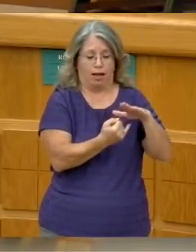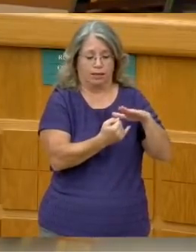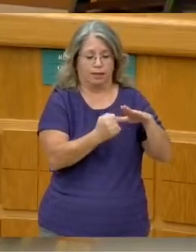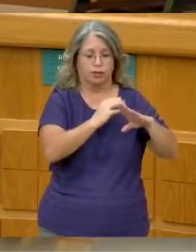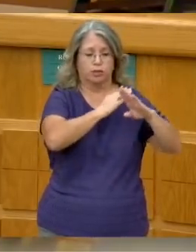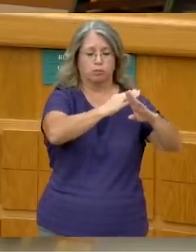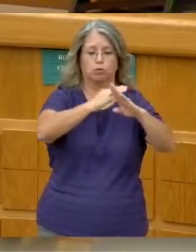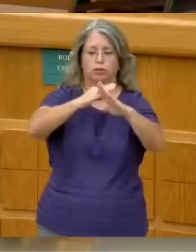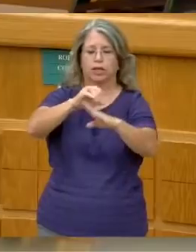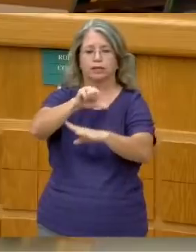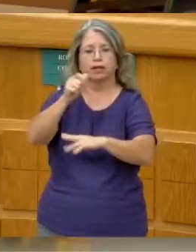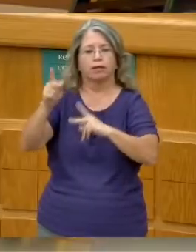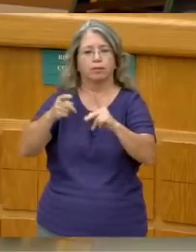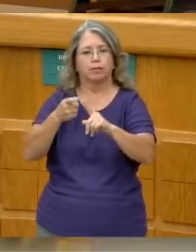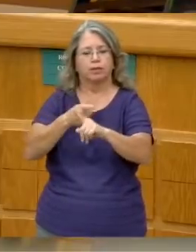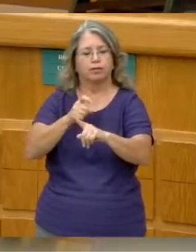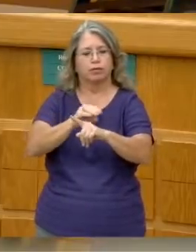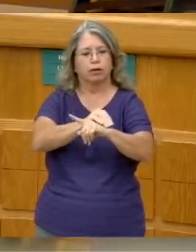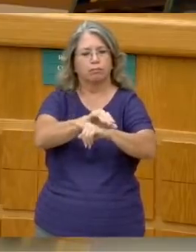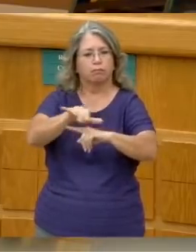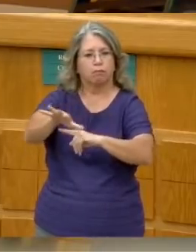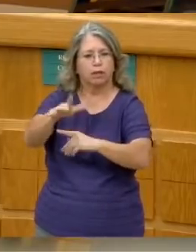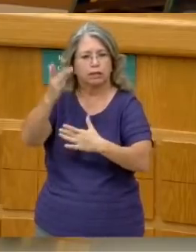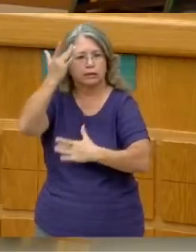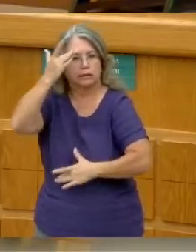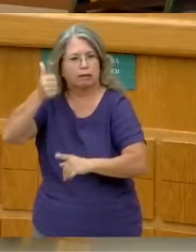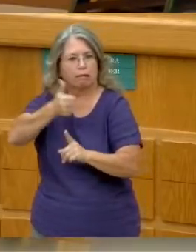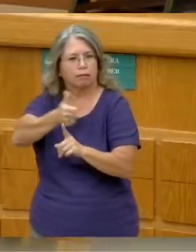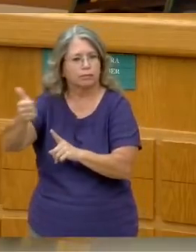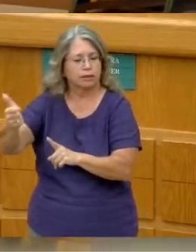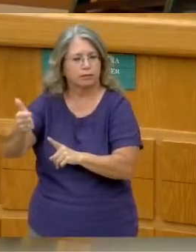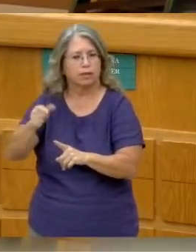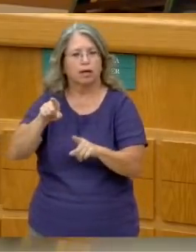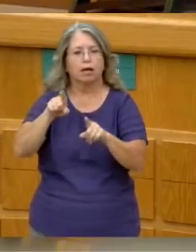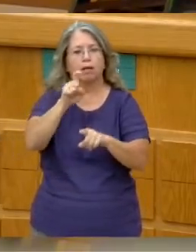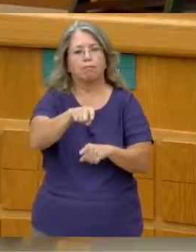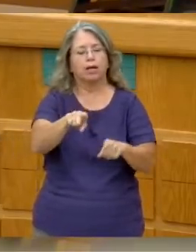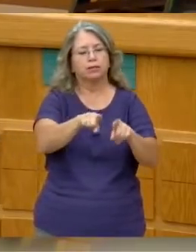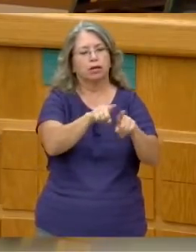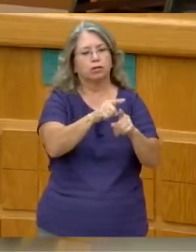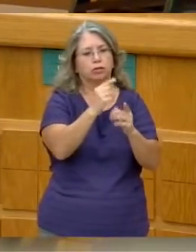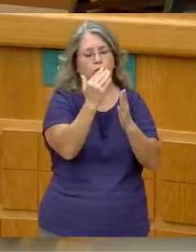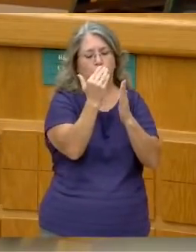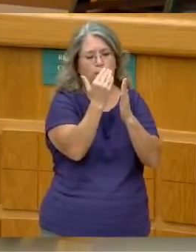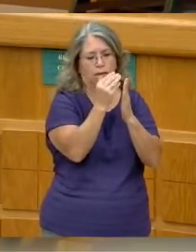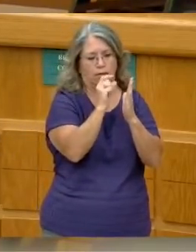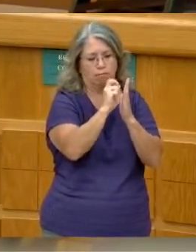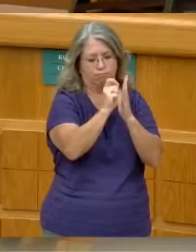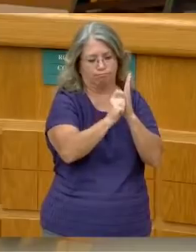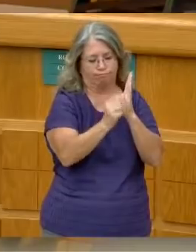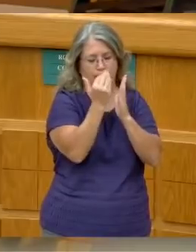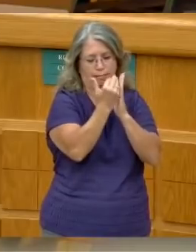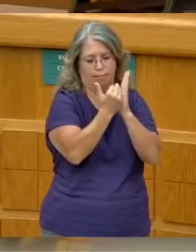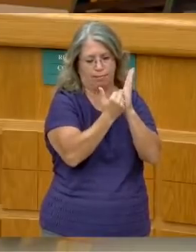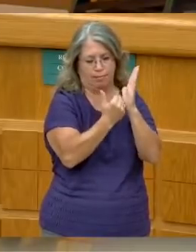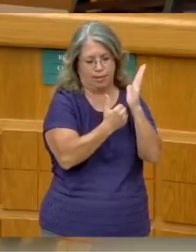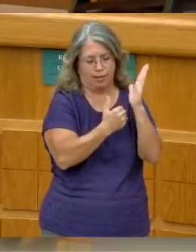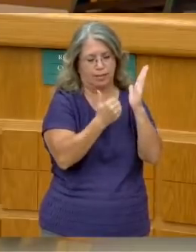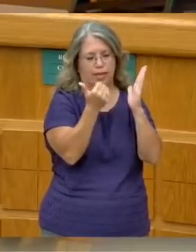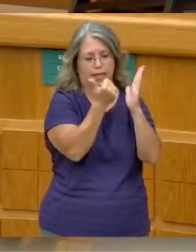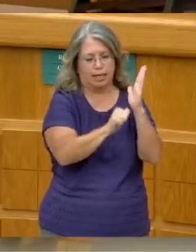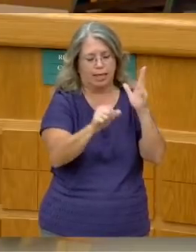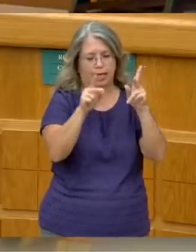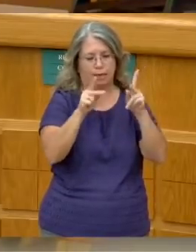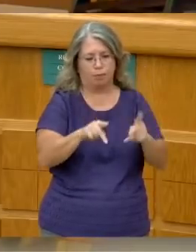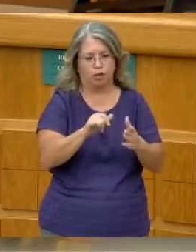getting sick. You must also make a list of anyone that you have come in contact with. starting 2 days